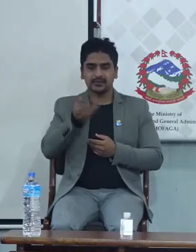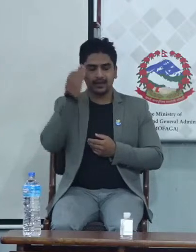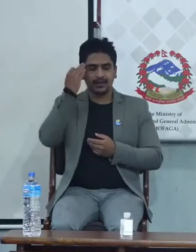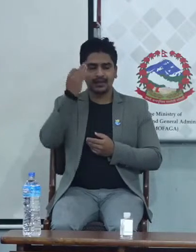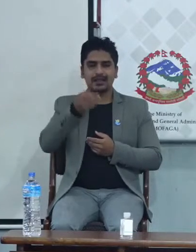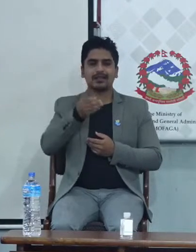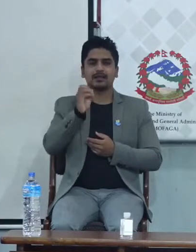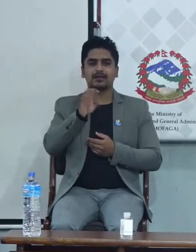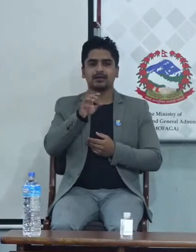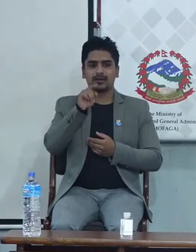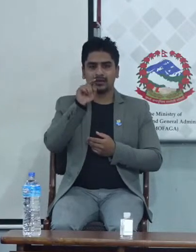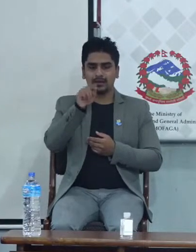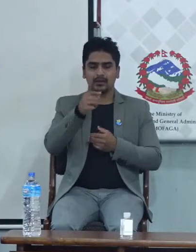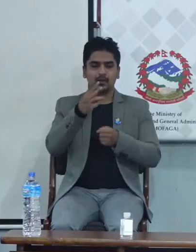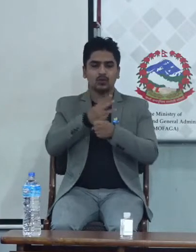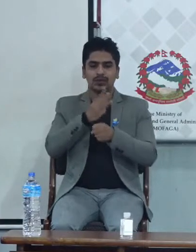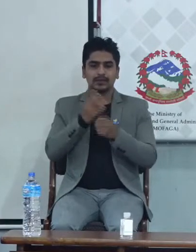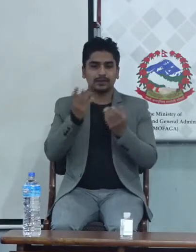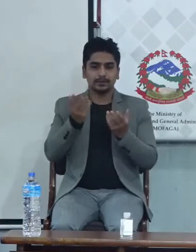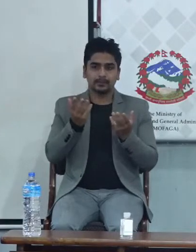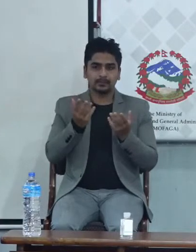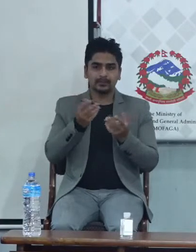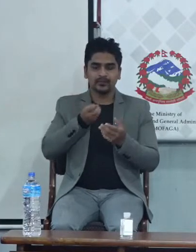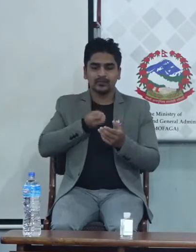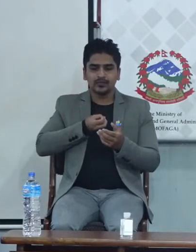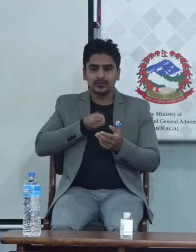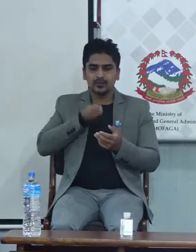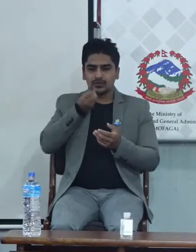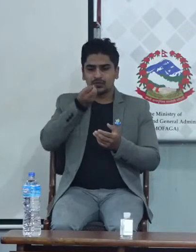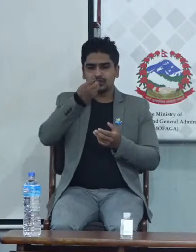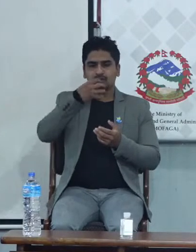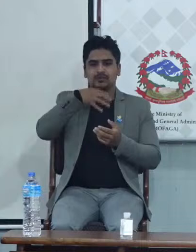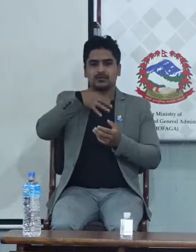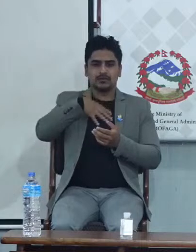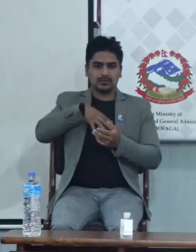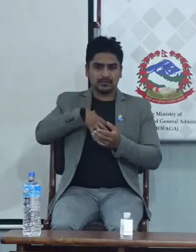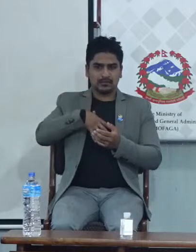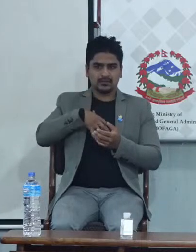take in, breathing in, breathing out.